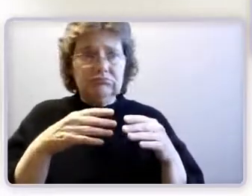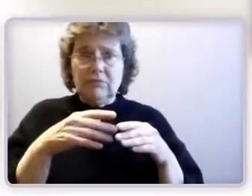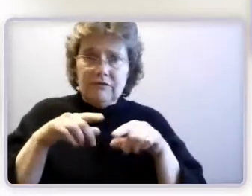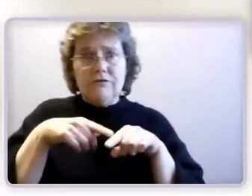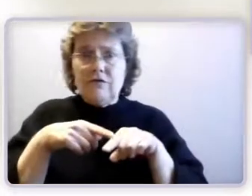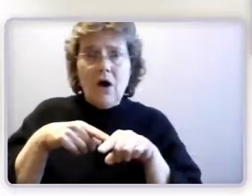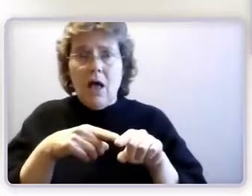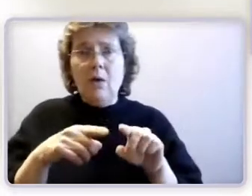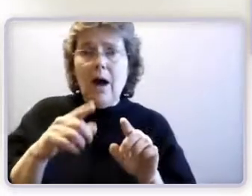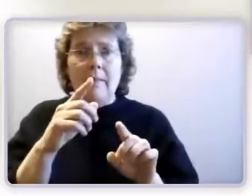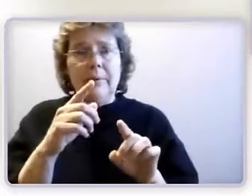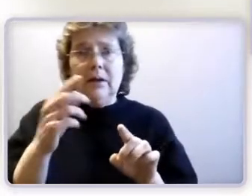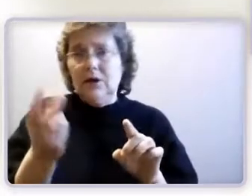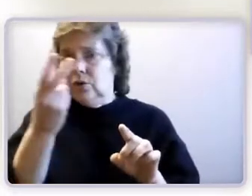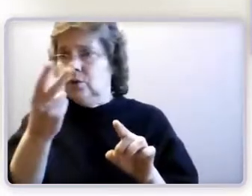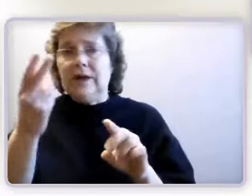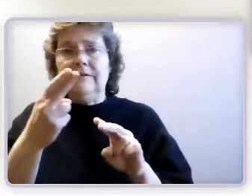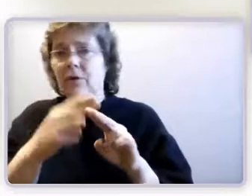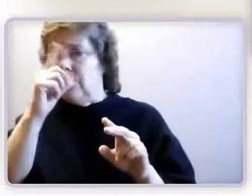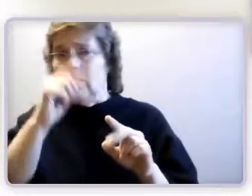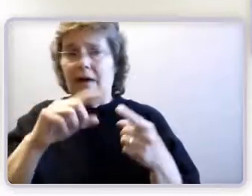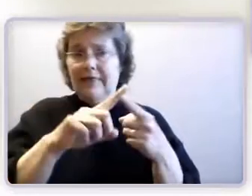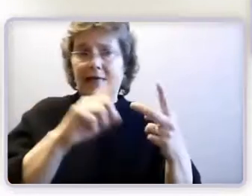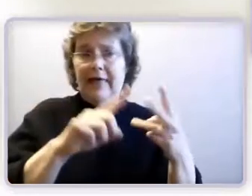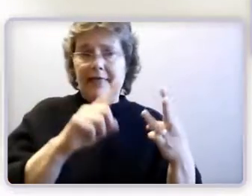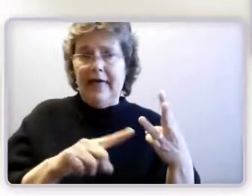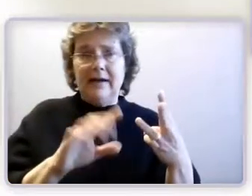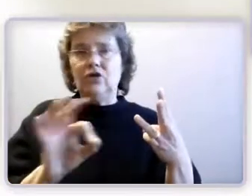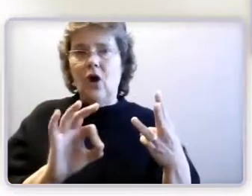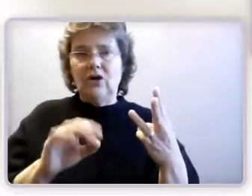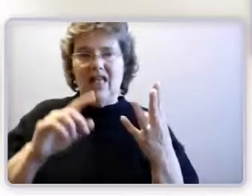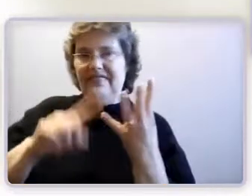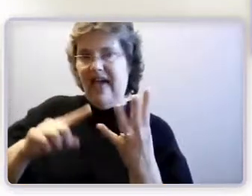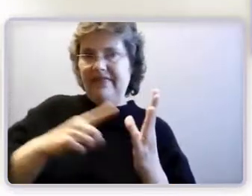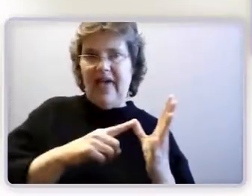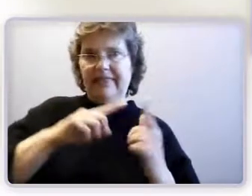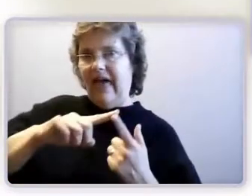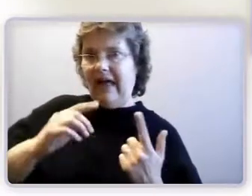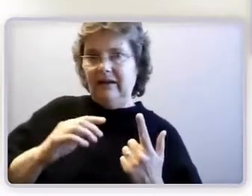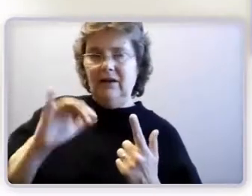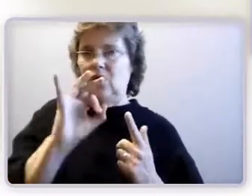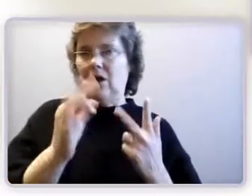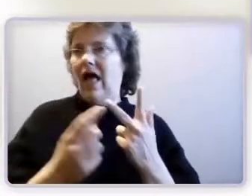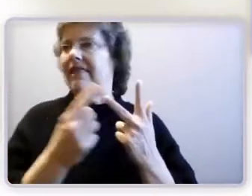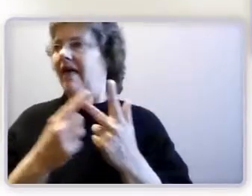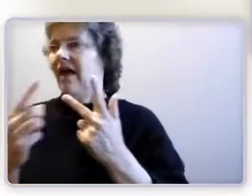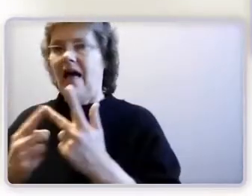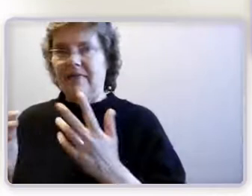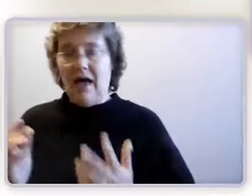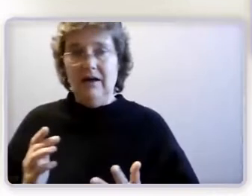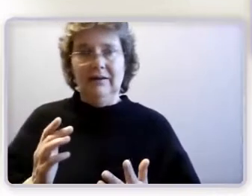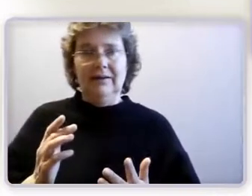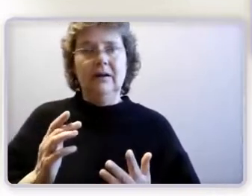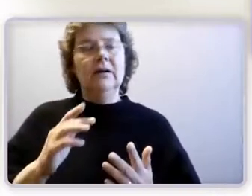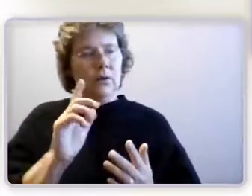not ABC, not DEF, not something else. With exception, in